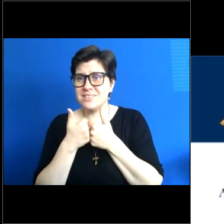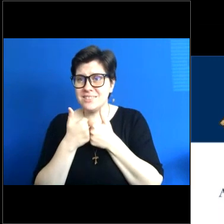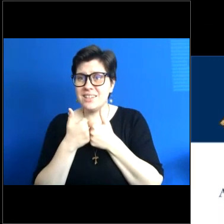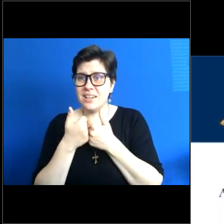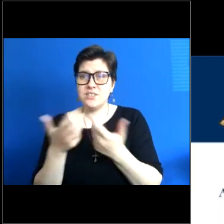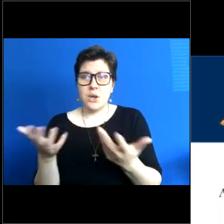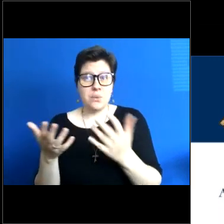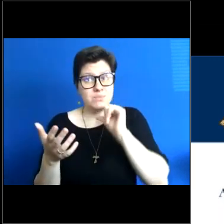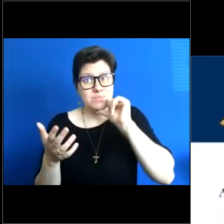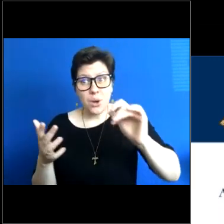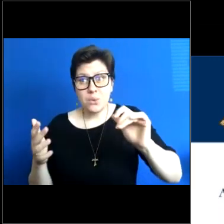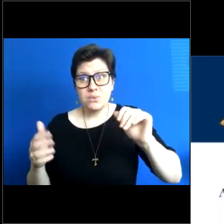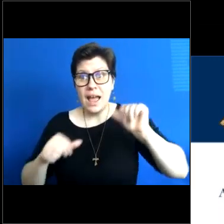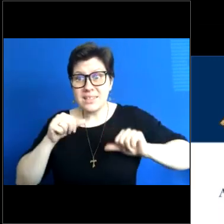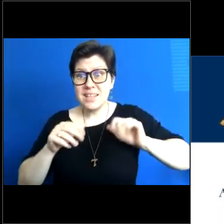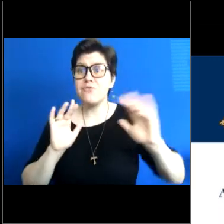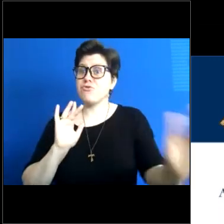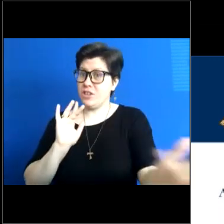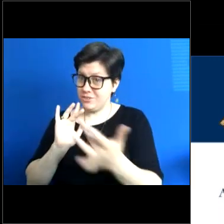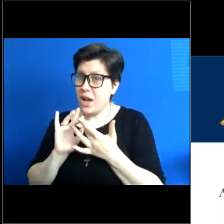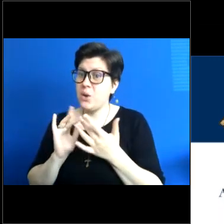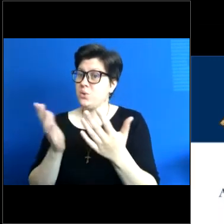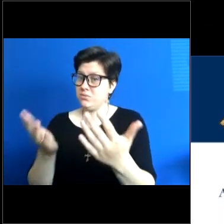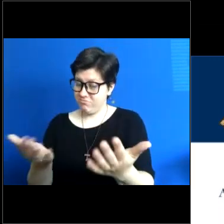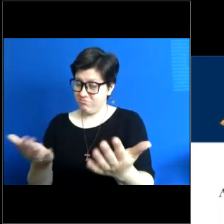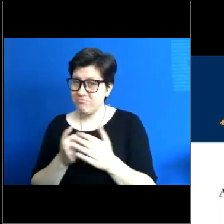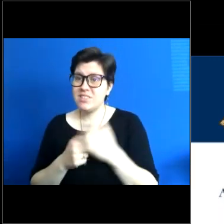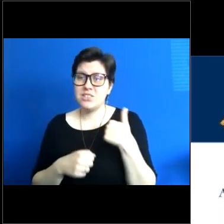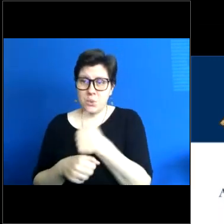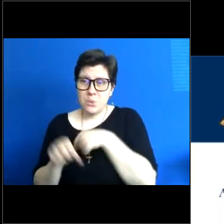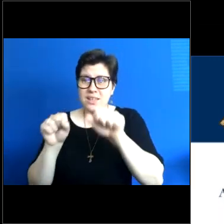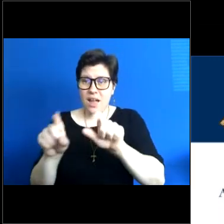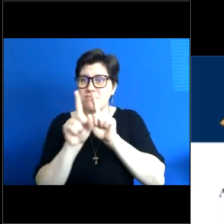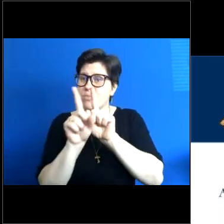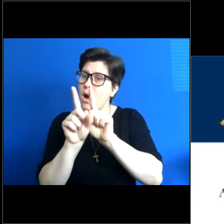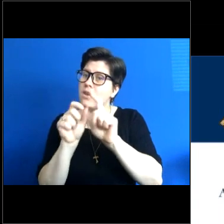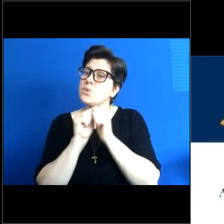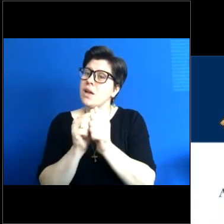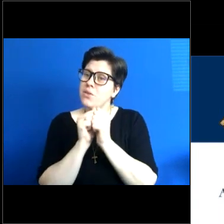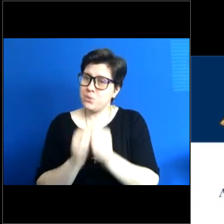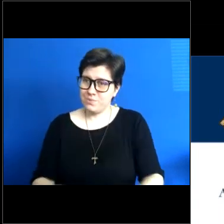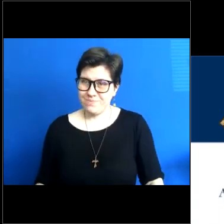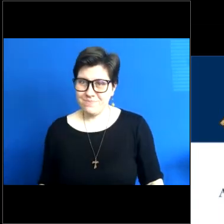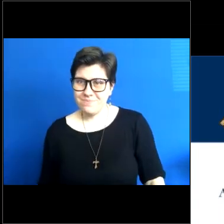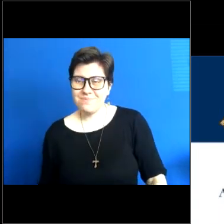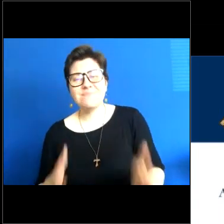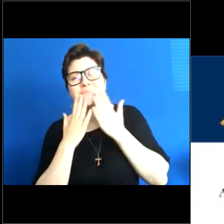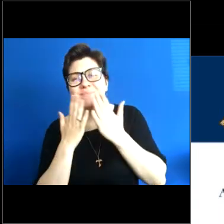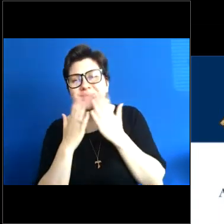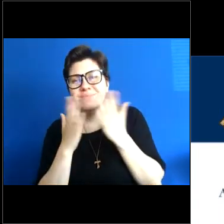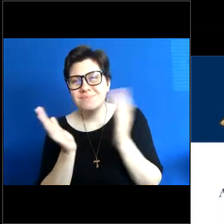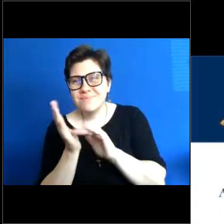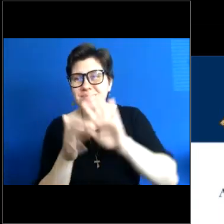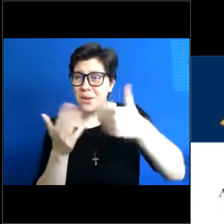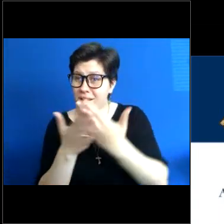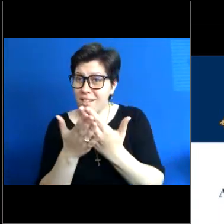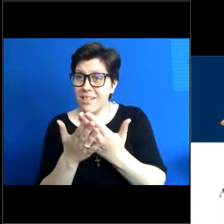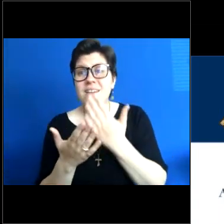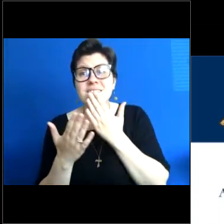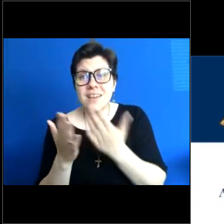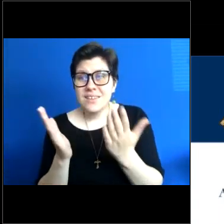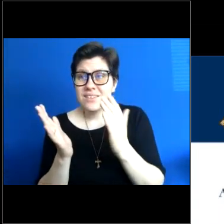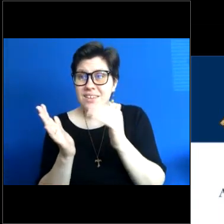do not hesitate to reach out to us so we can walk together on this journey. So thank you again, everyone. And thank you